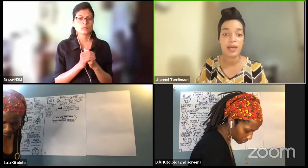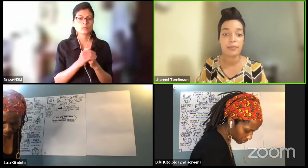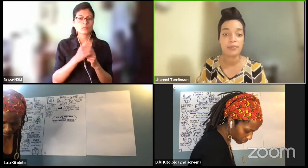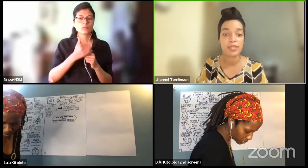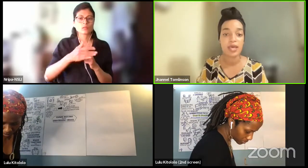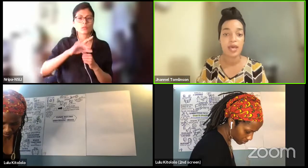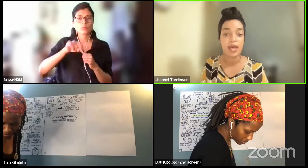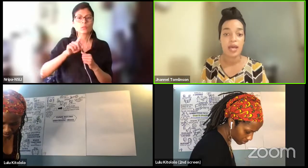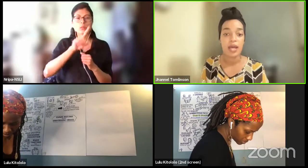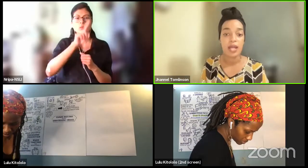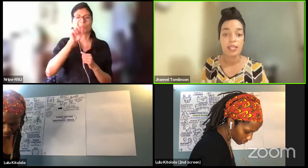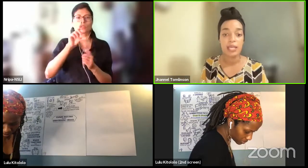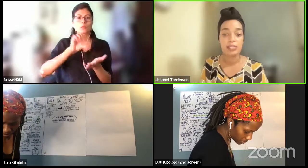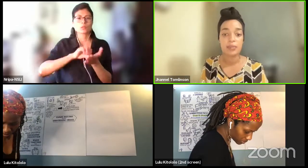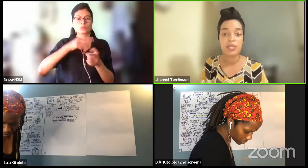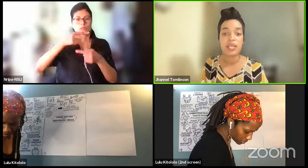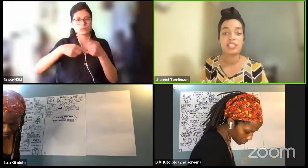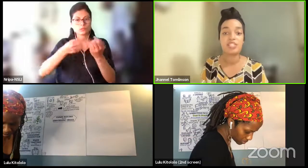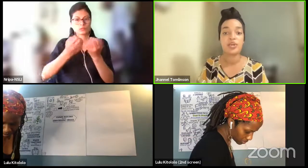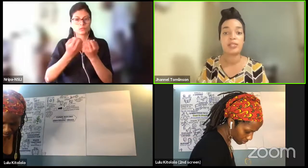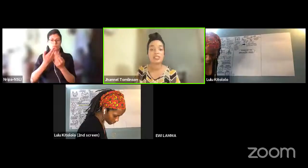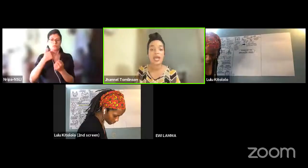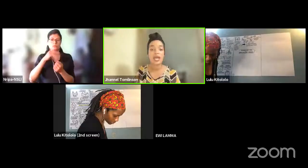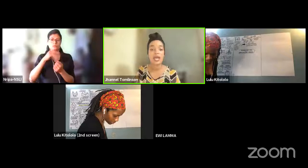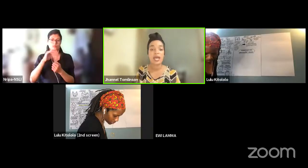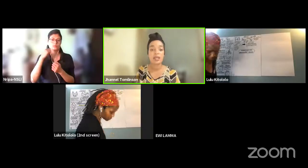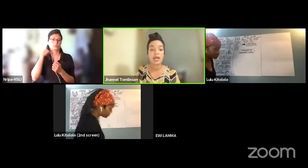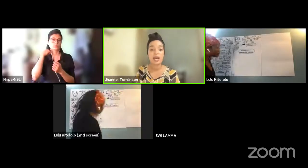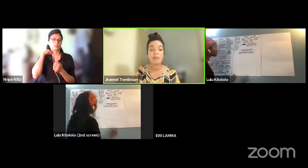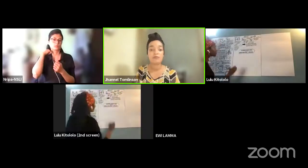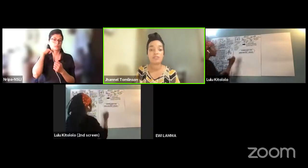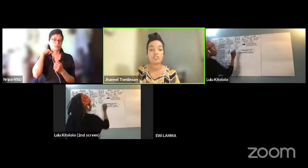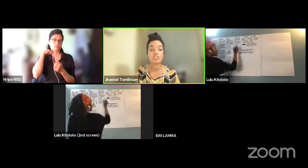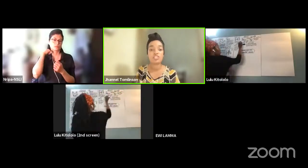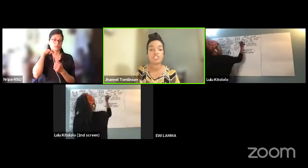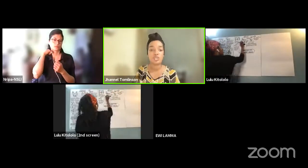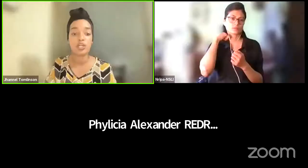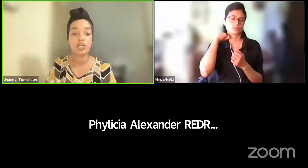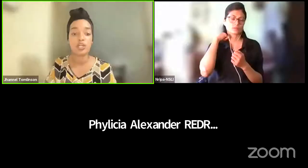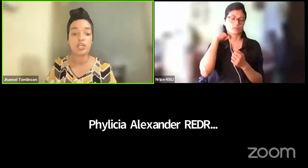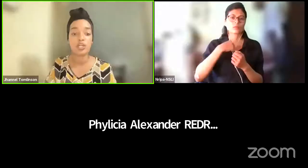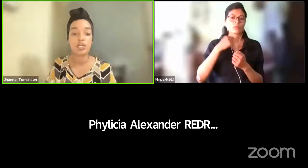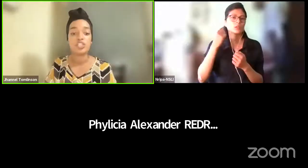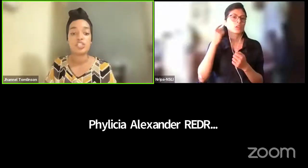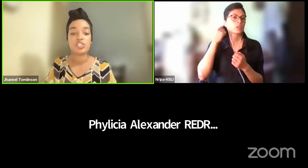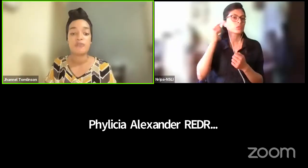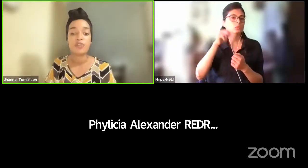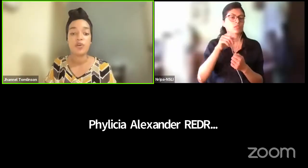joined a little bit late. So I'm just asking if you could share with